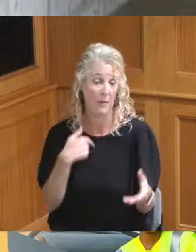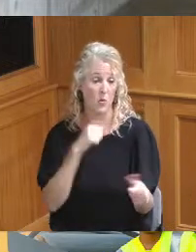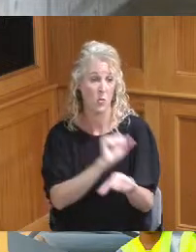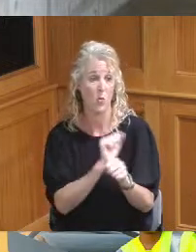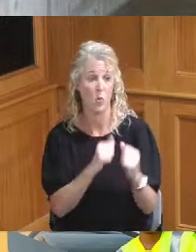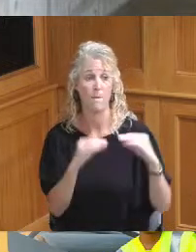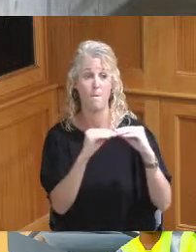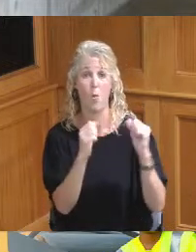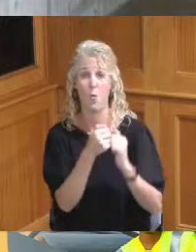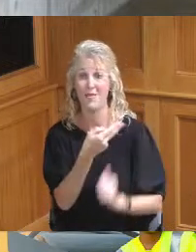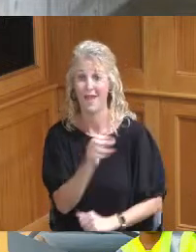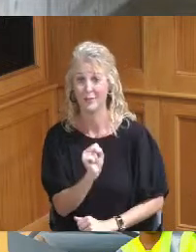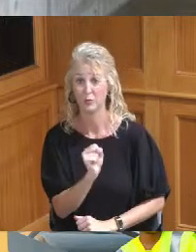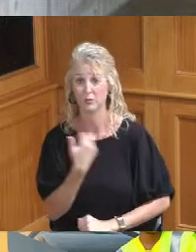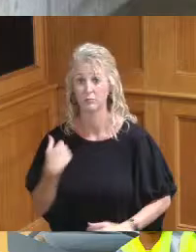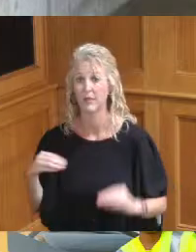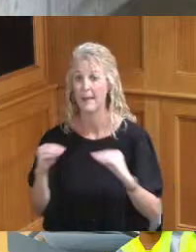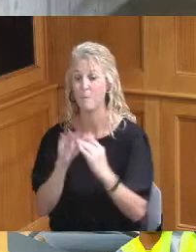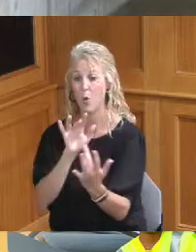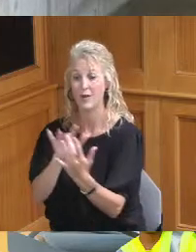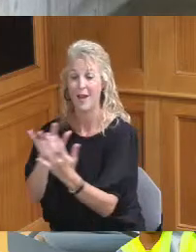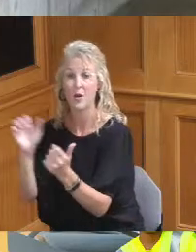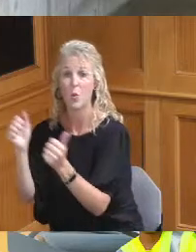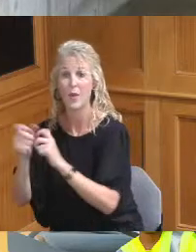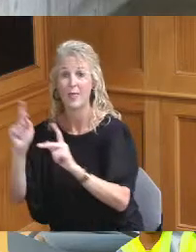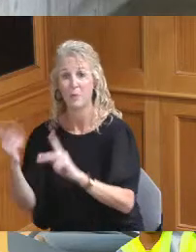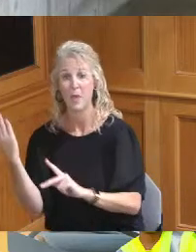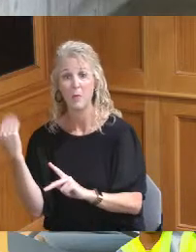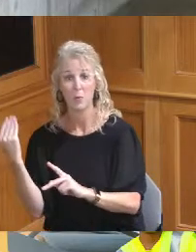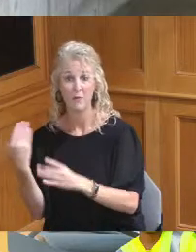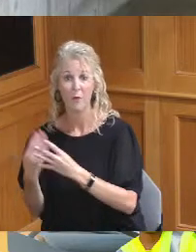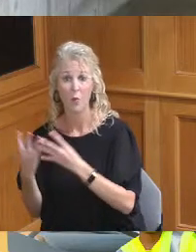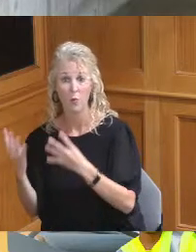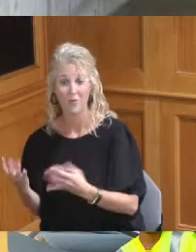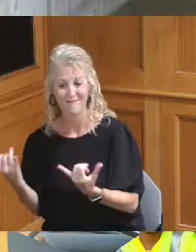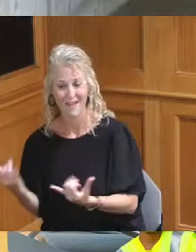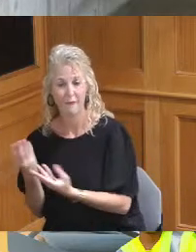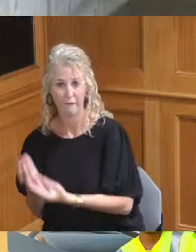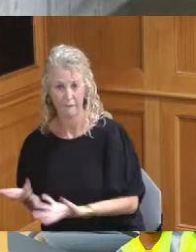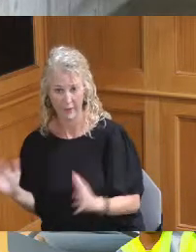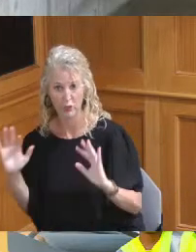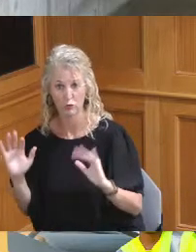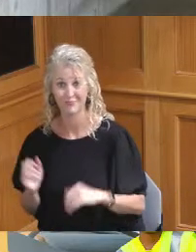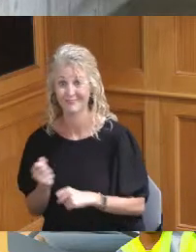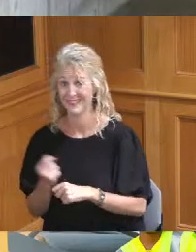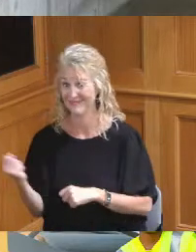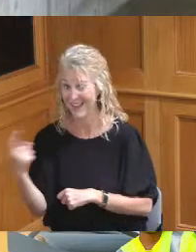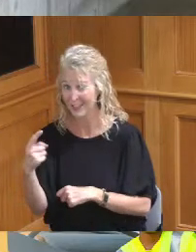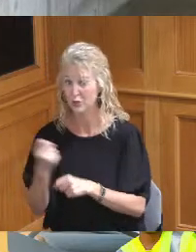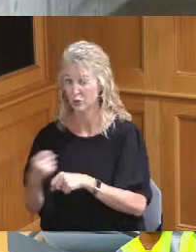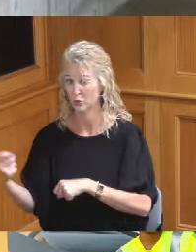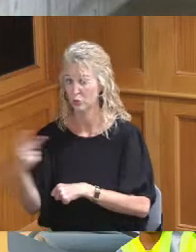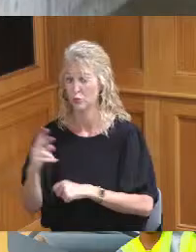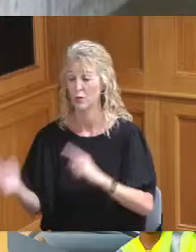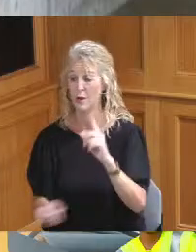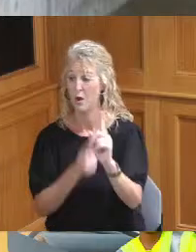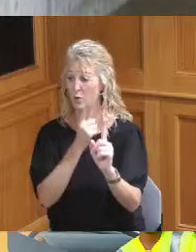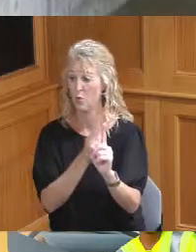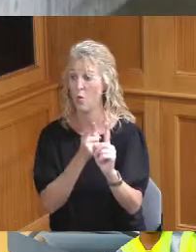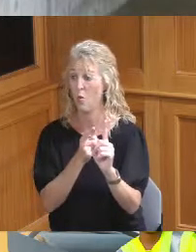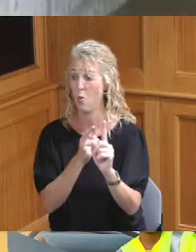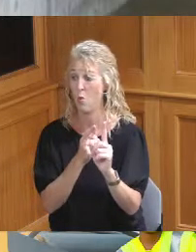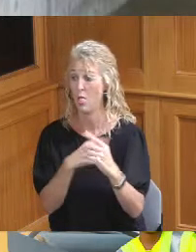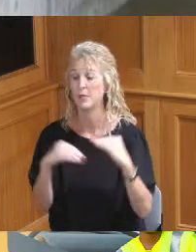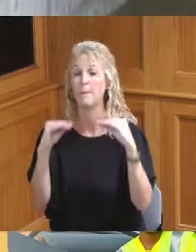We want to continue our outreach to returning citizens. Next year and the year after, our goal is to expand